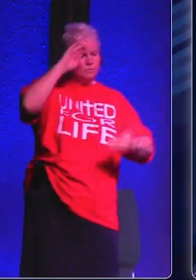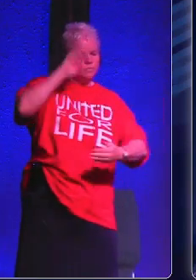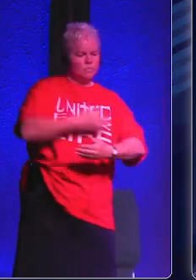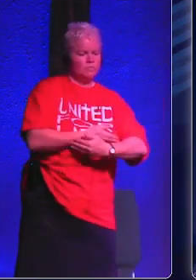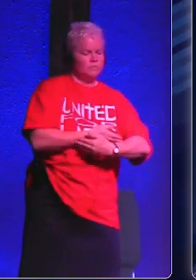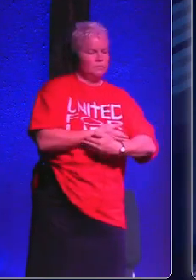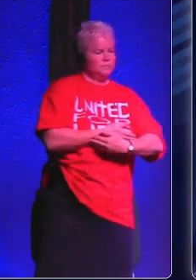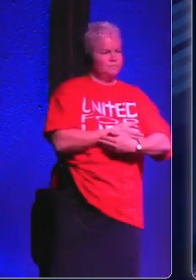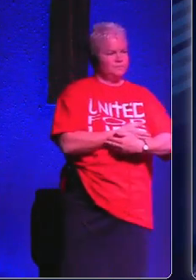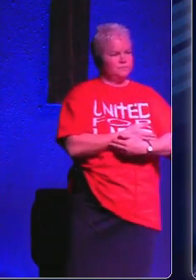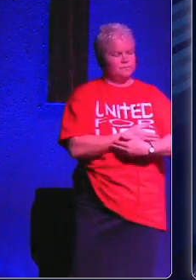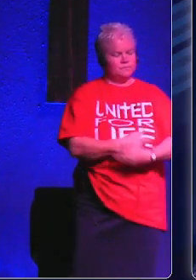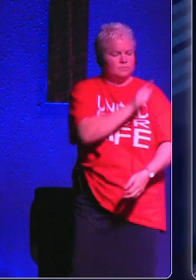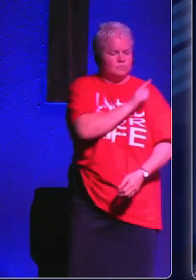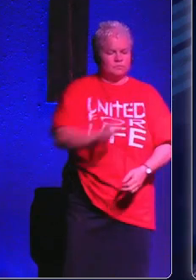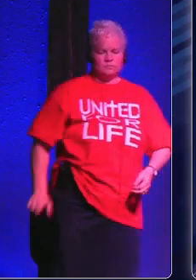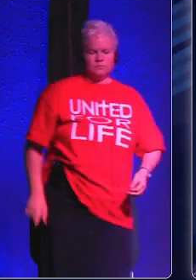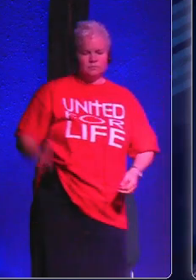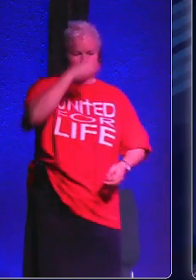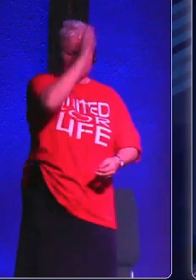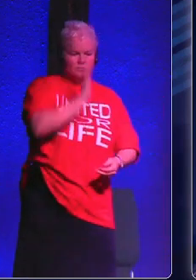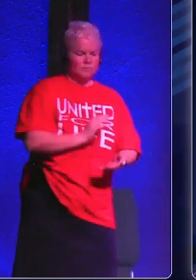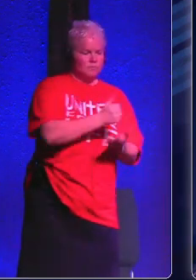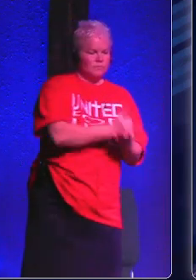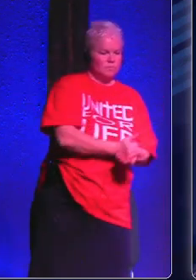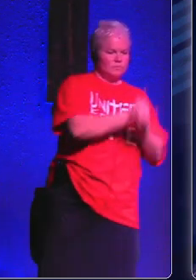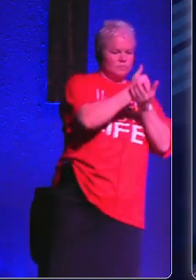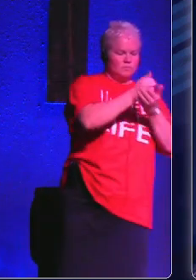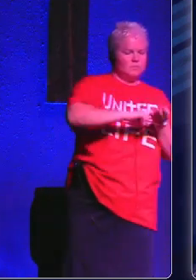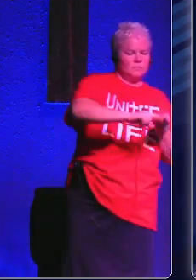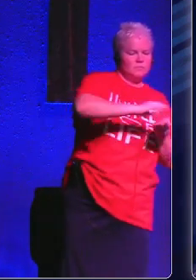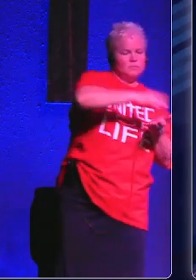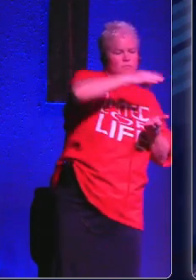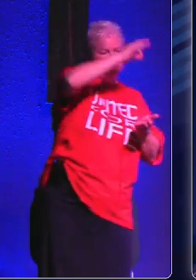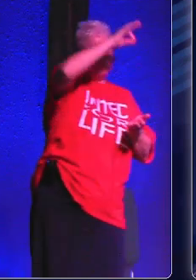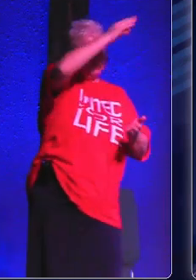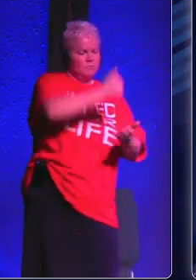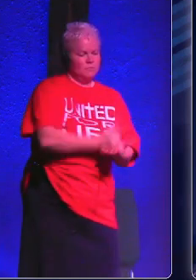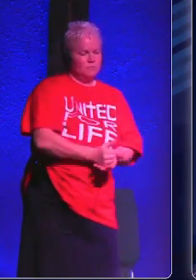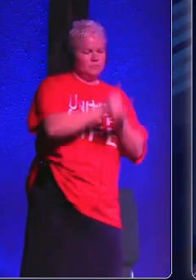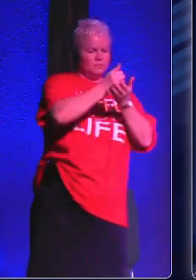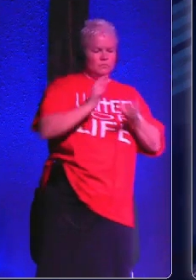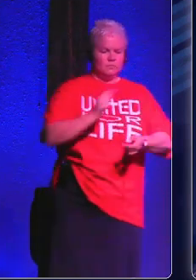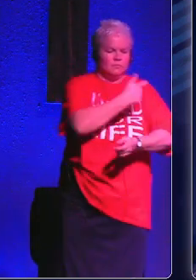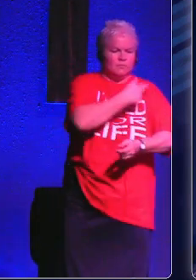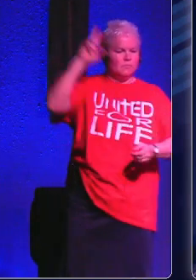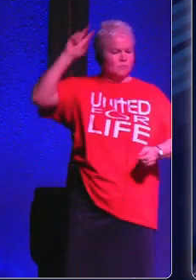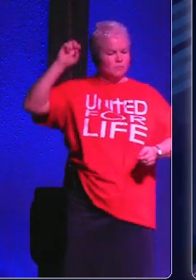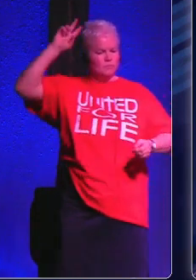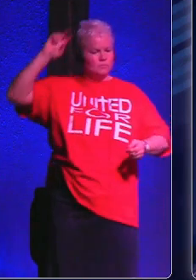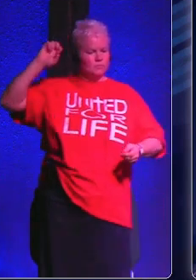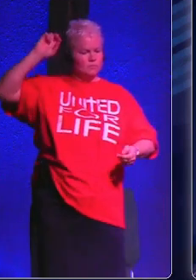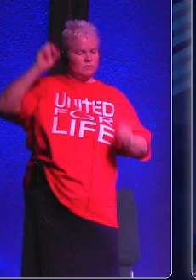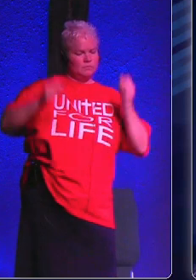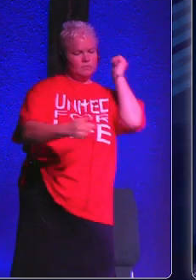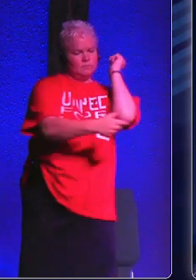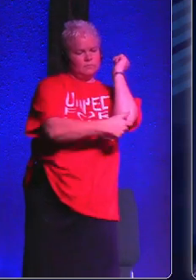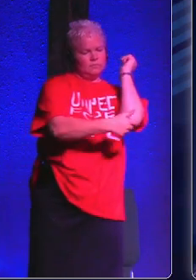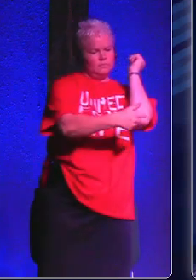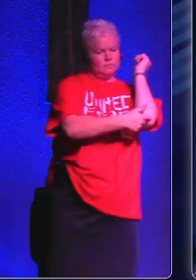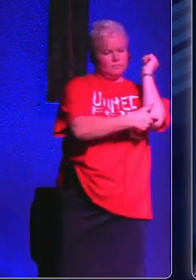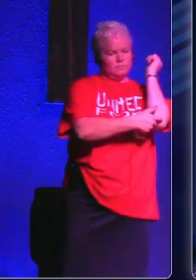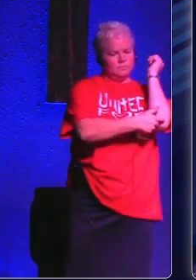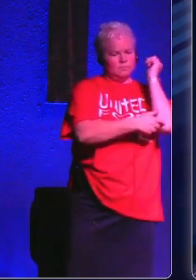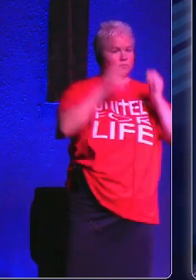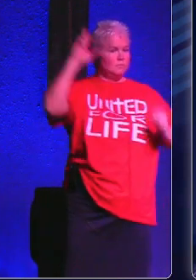Through your Son. And Lord God, help us. Holy Spirit, help us with understanding and discernment